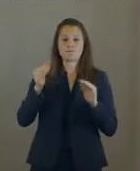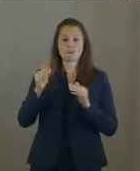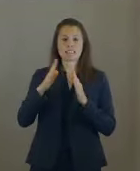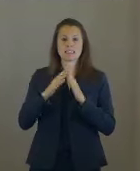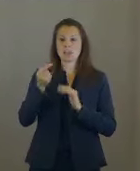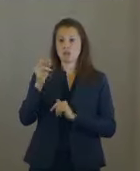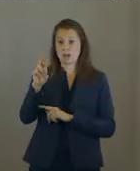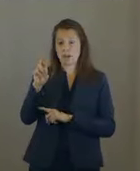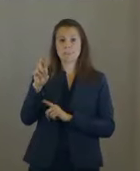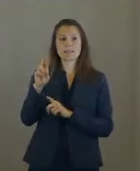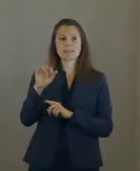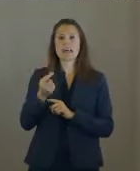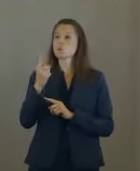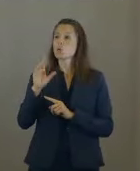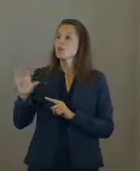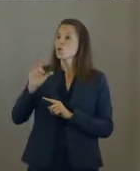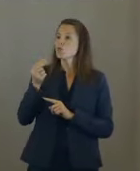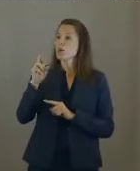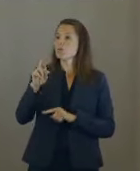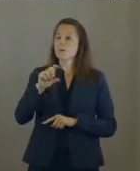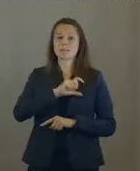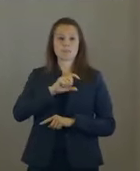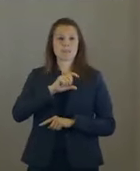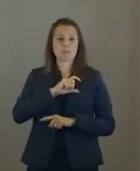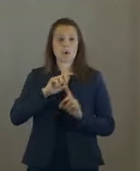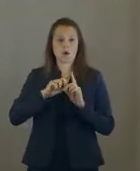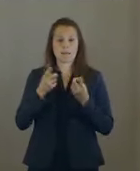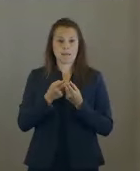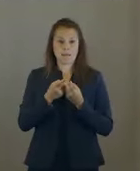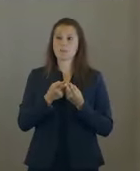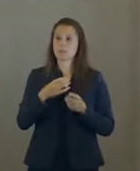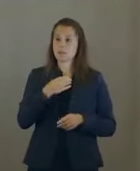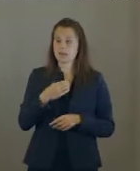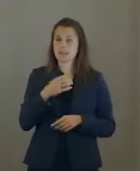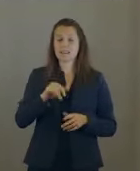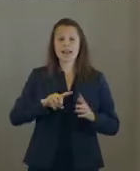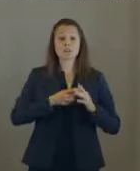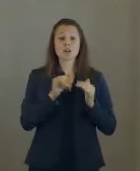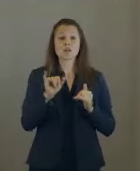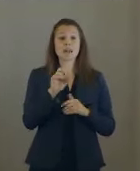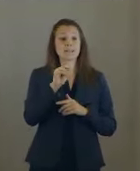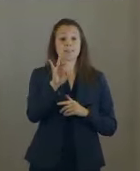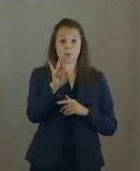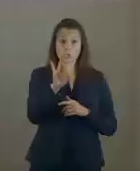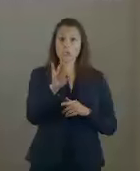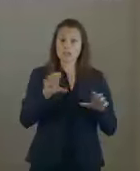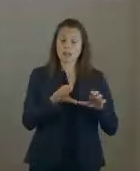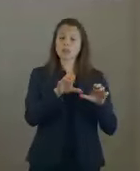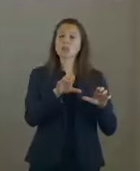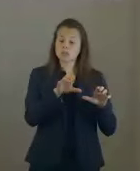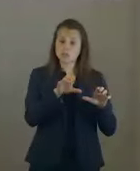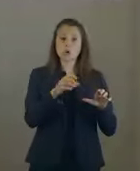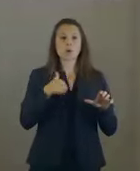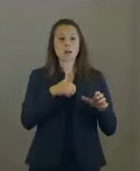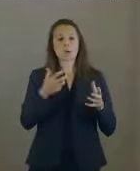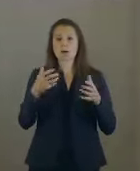Rapids. This is one of your Grand Rapids Police Department complaints. This started out as an enforcement action where we were